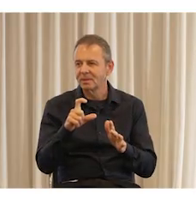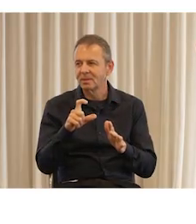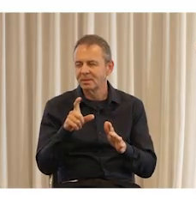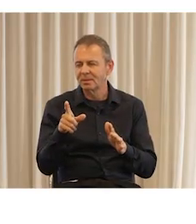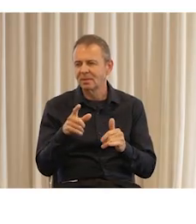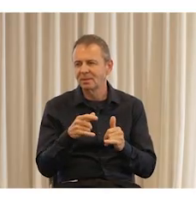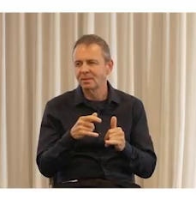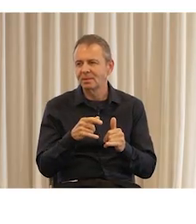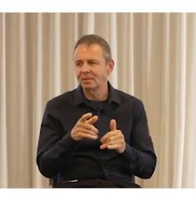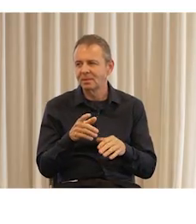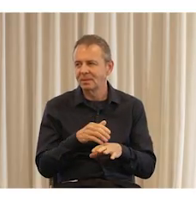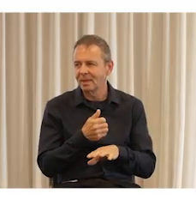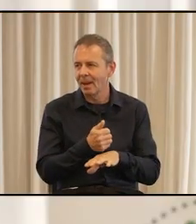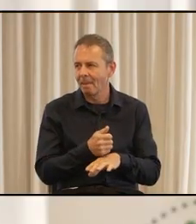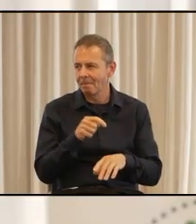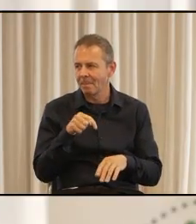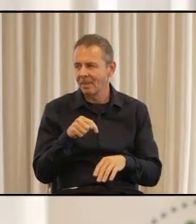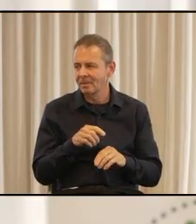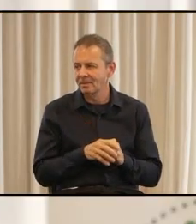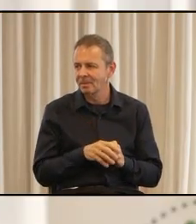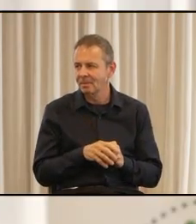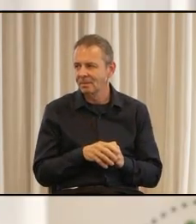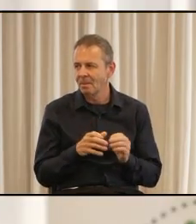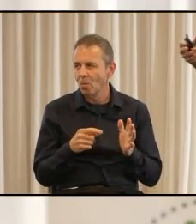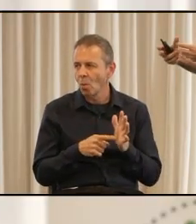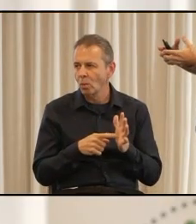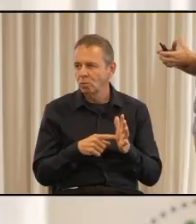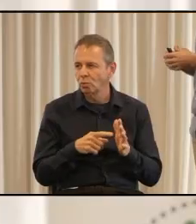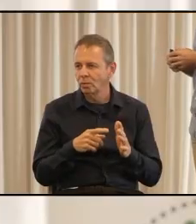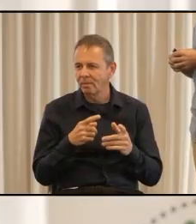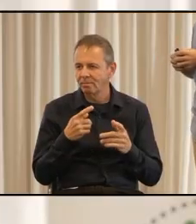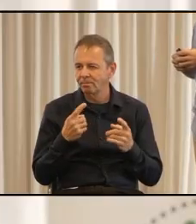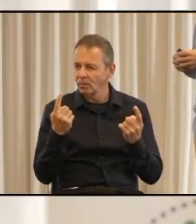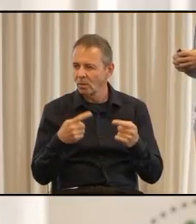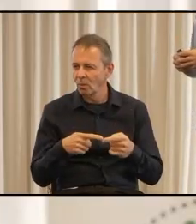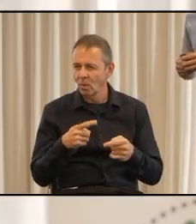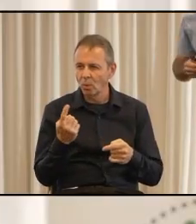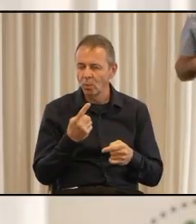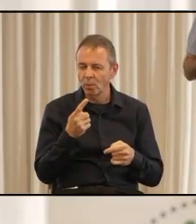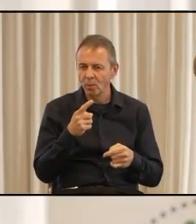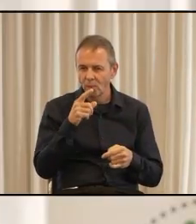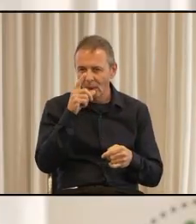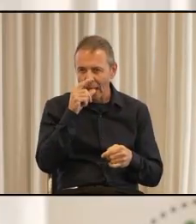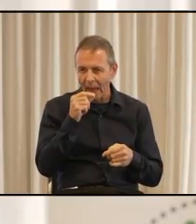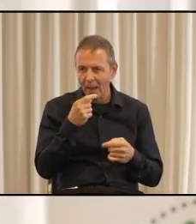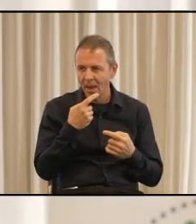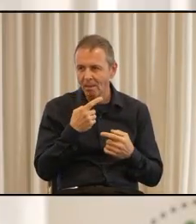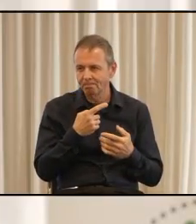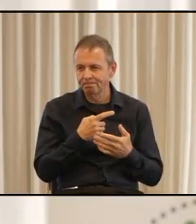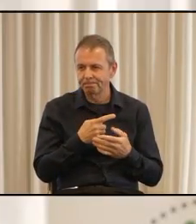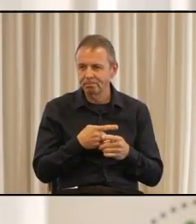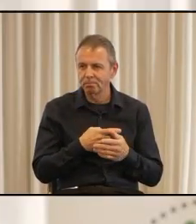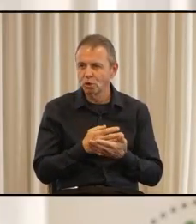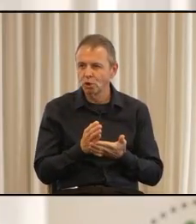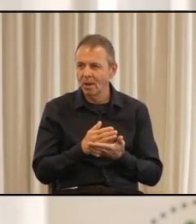instrumental in figuring out who might be people to share, what might